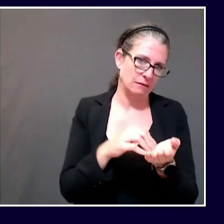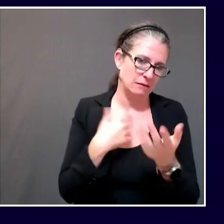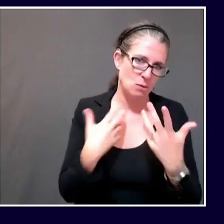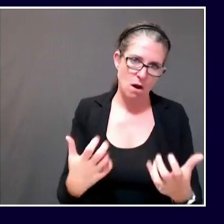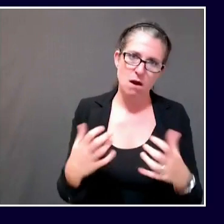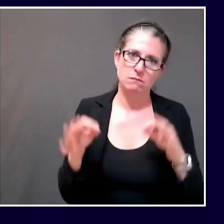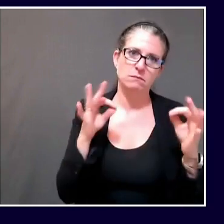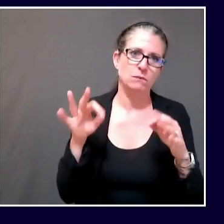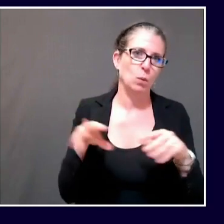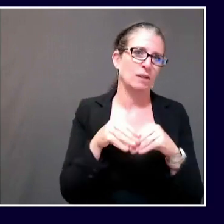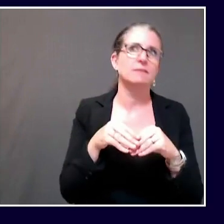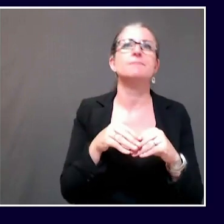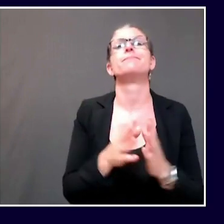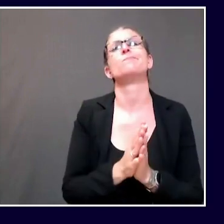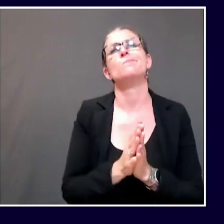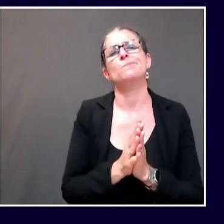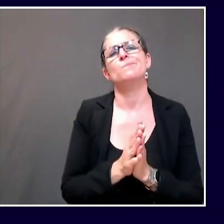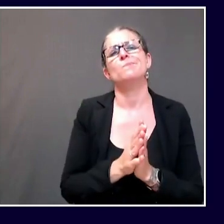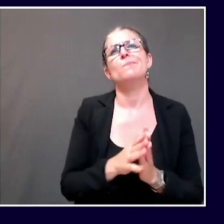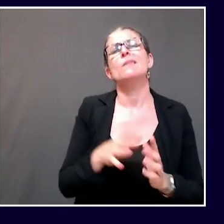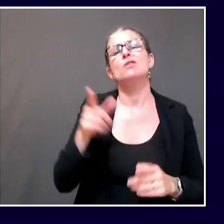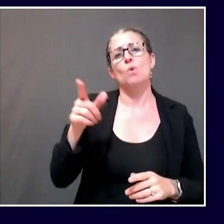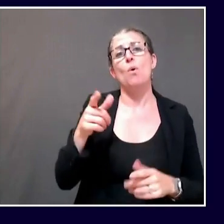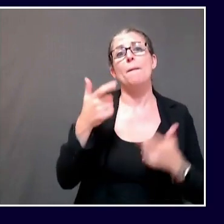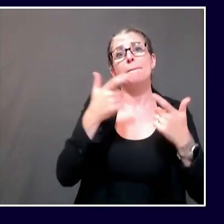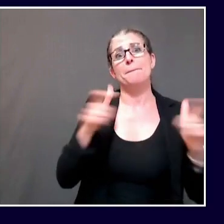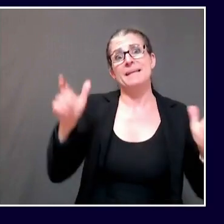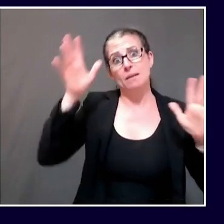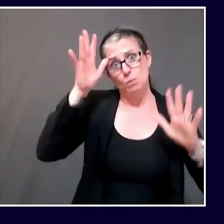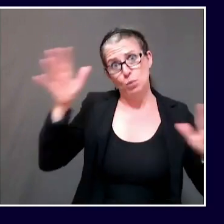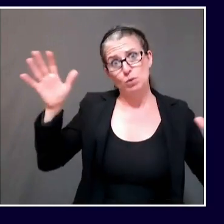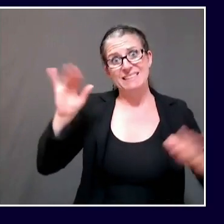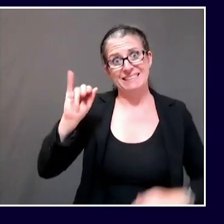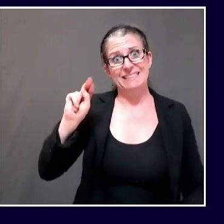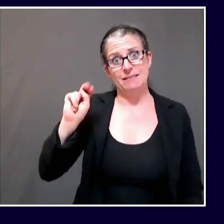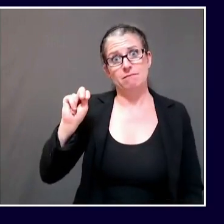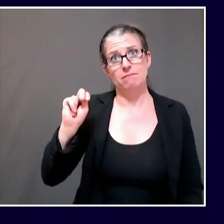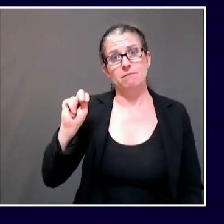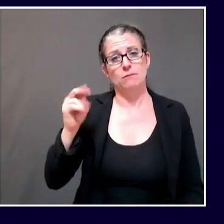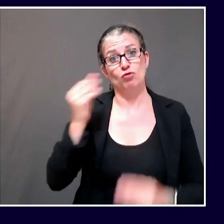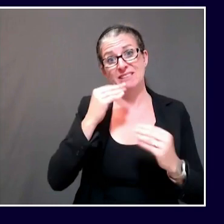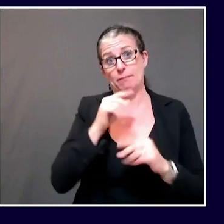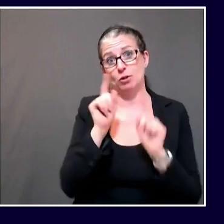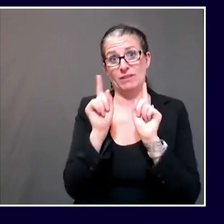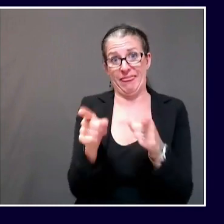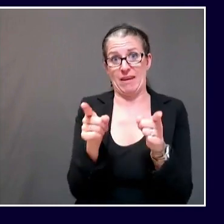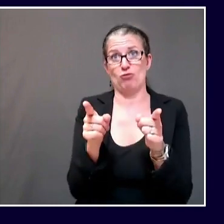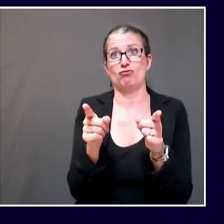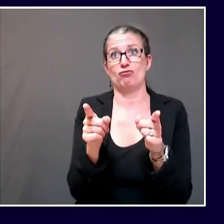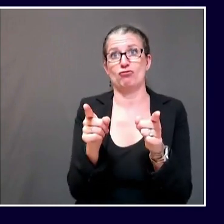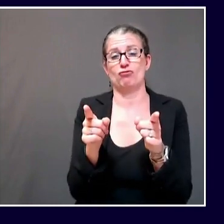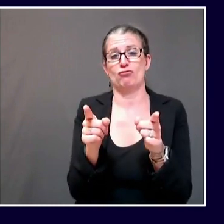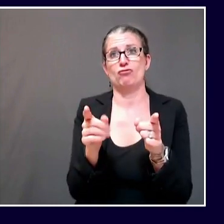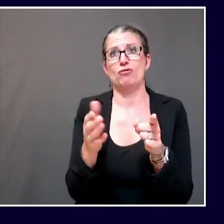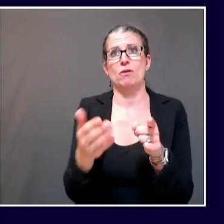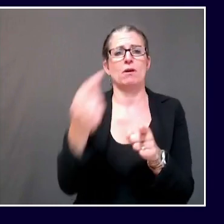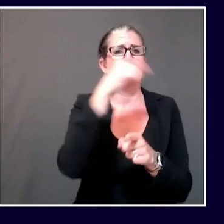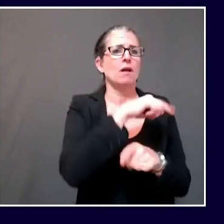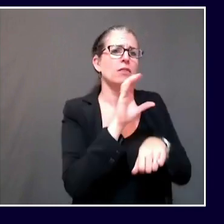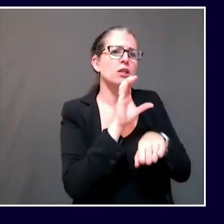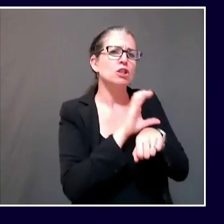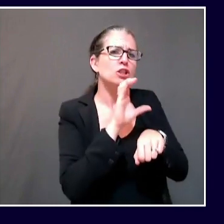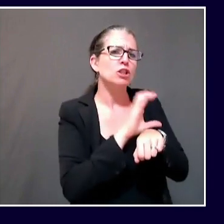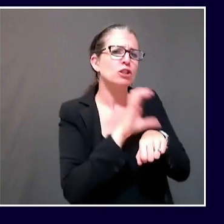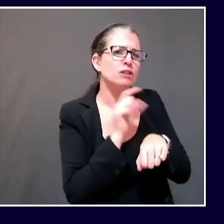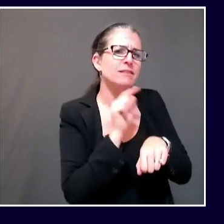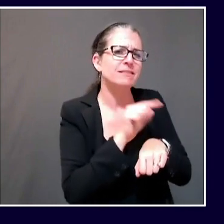reception venue. Could you share a bit more about the ceremony and whether Maine CDC sees any religious